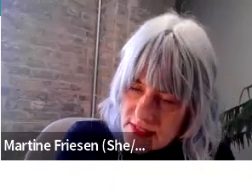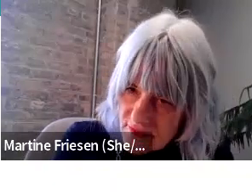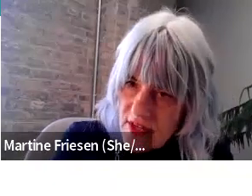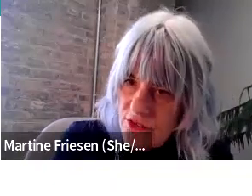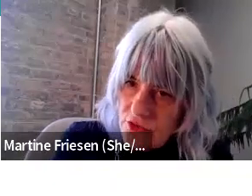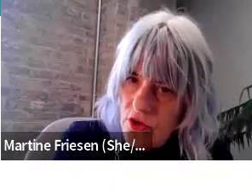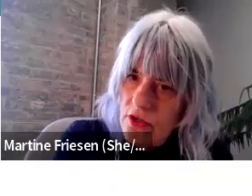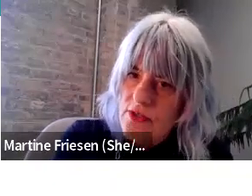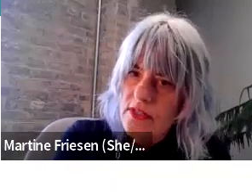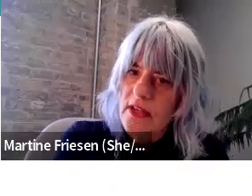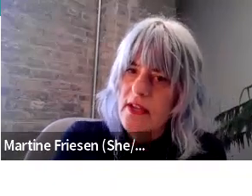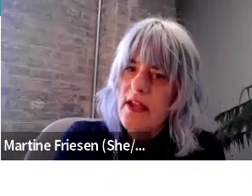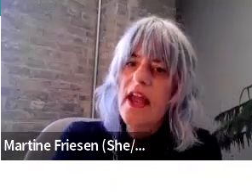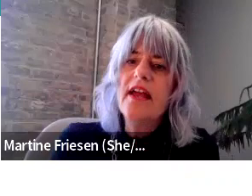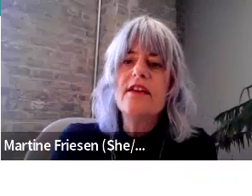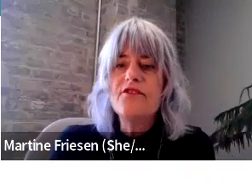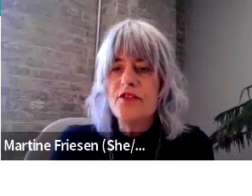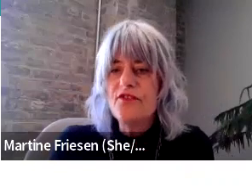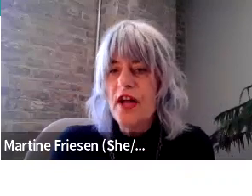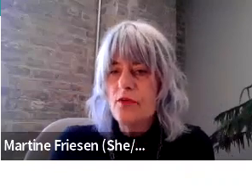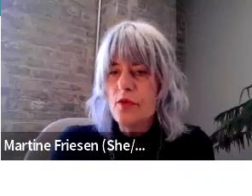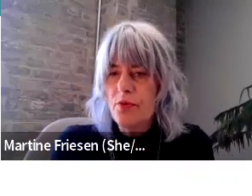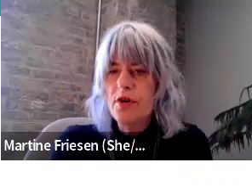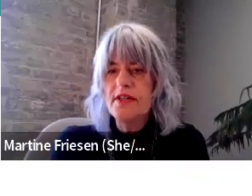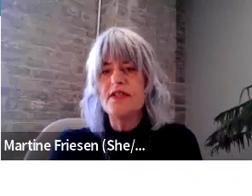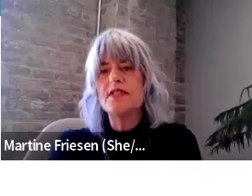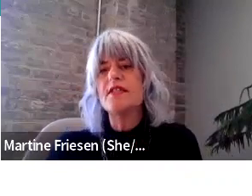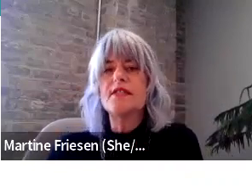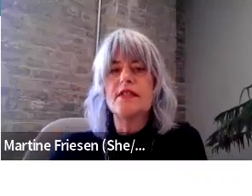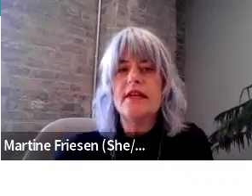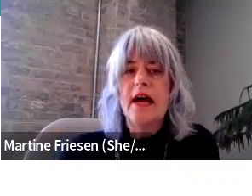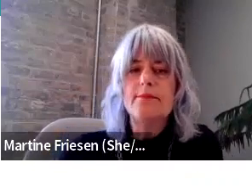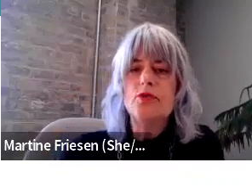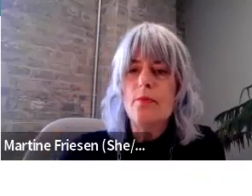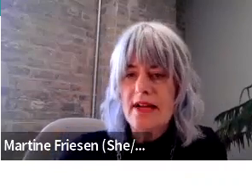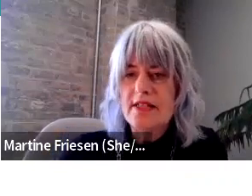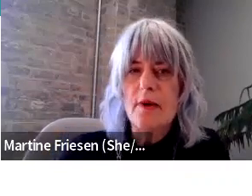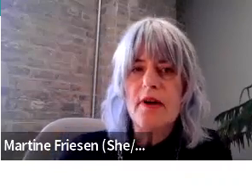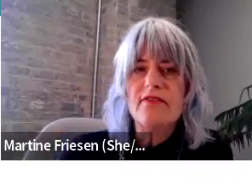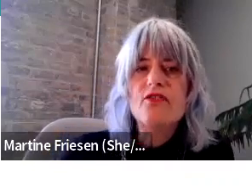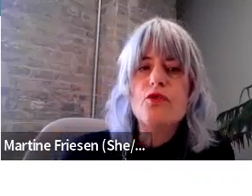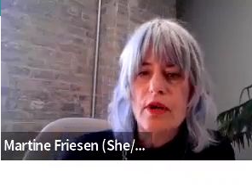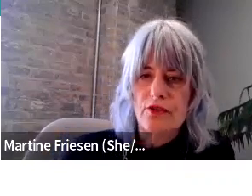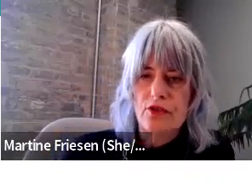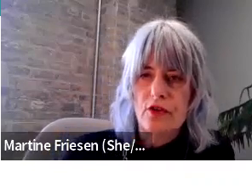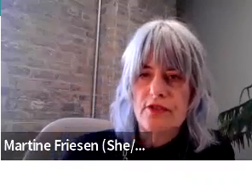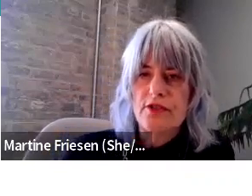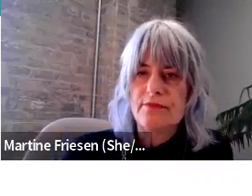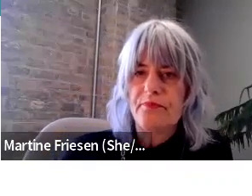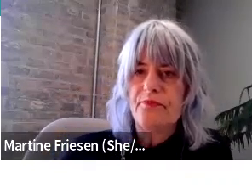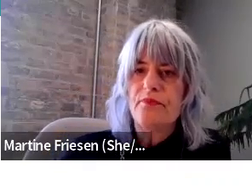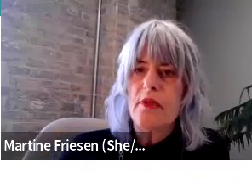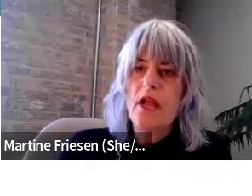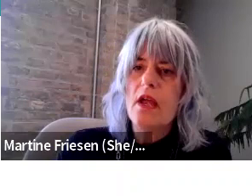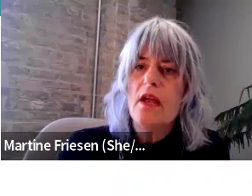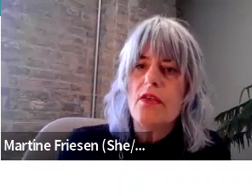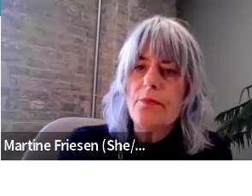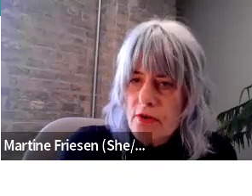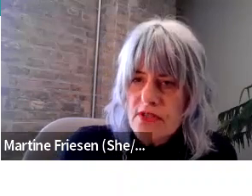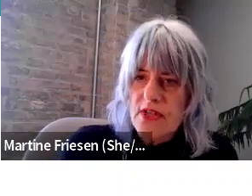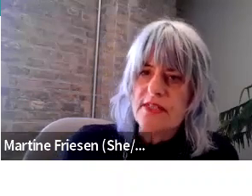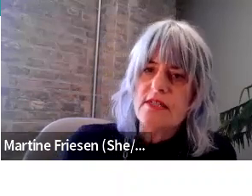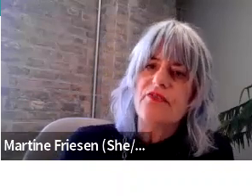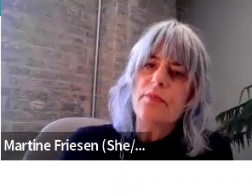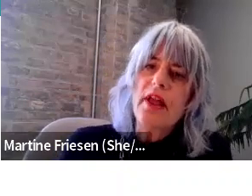of $700. And for final report assistance, up to a maximum of $200.